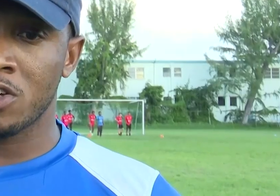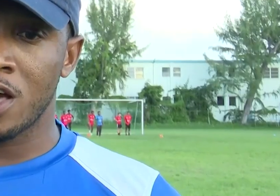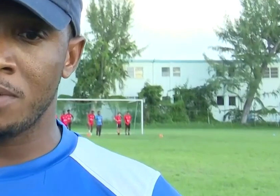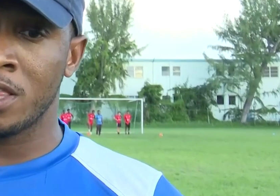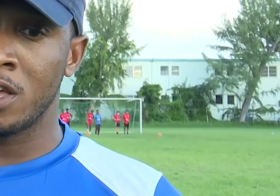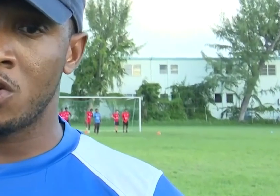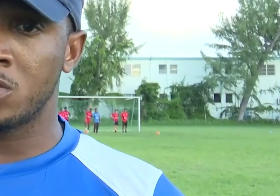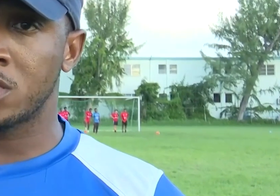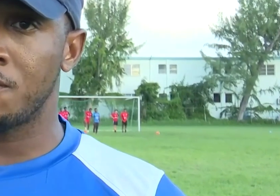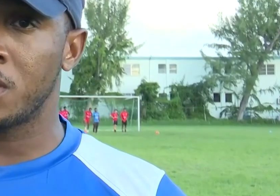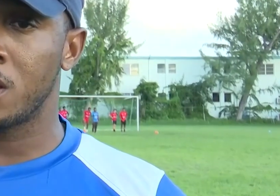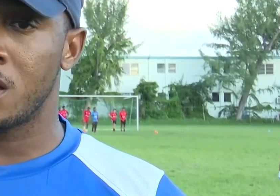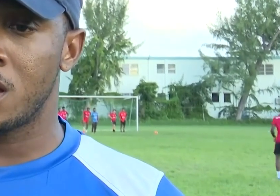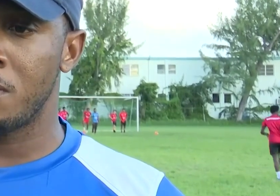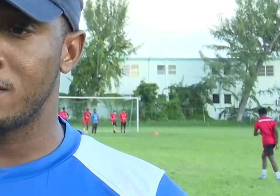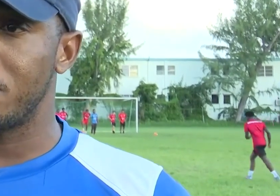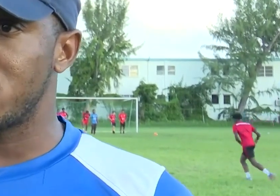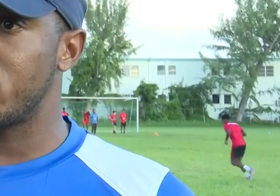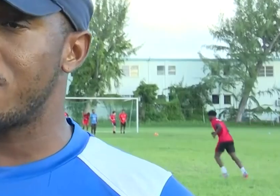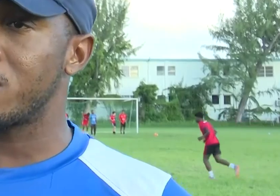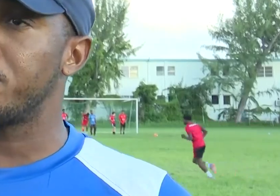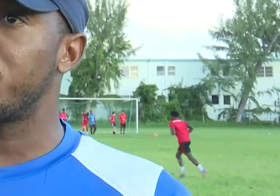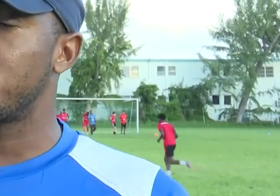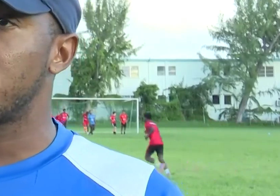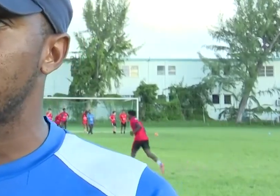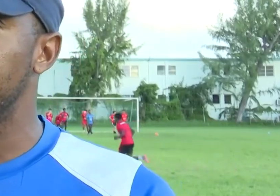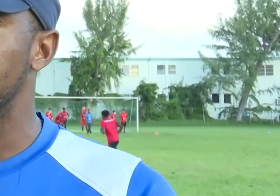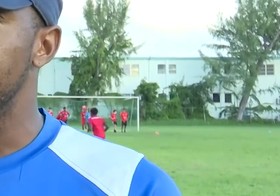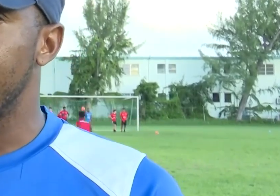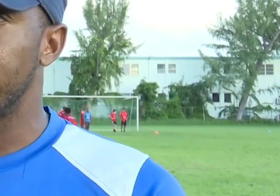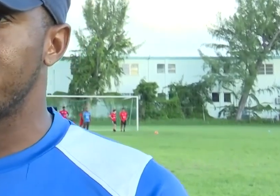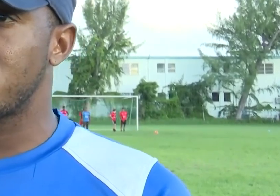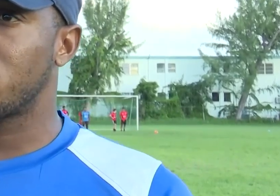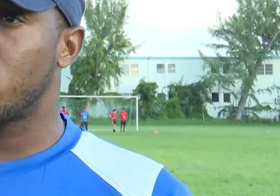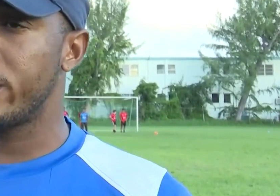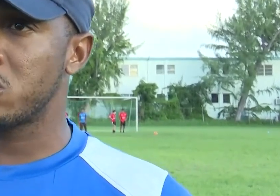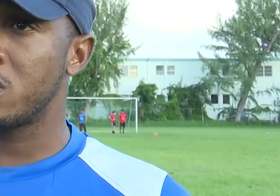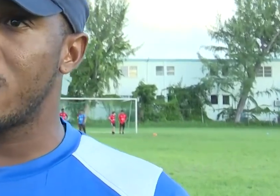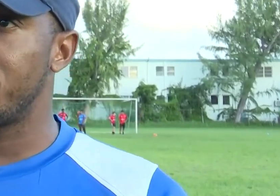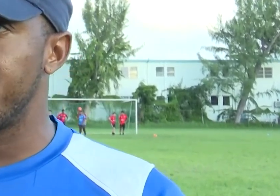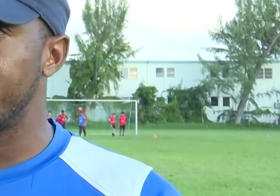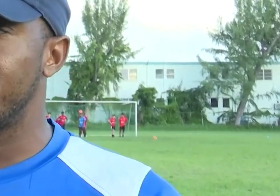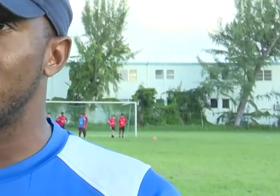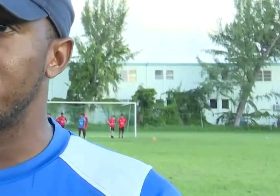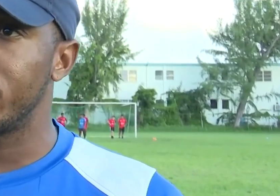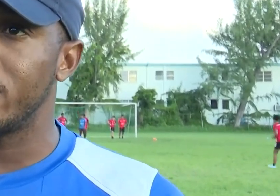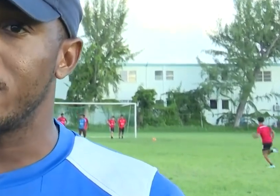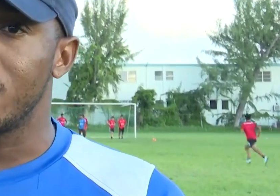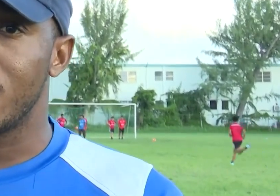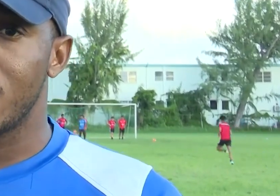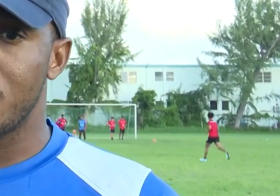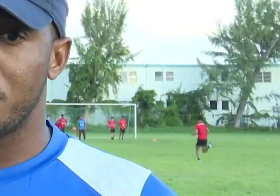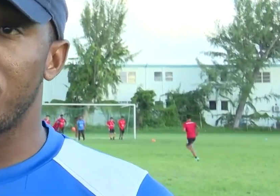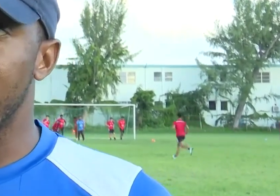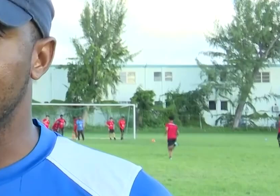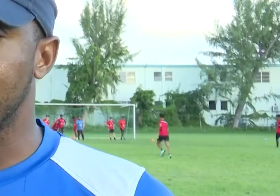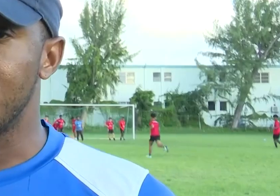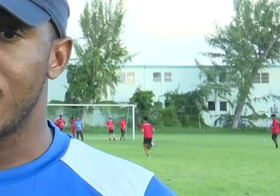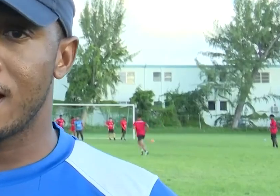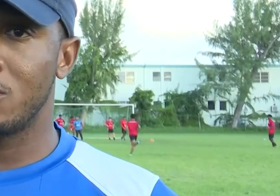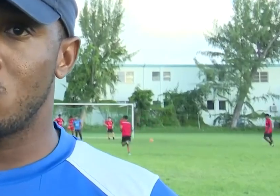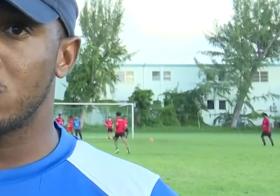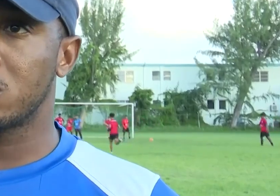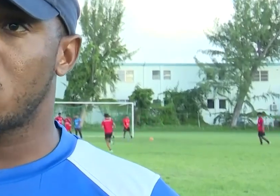The Rush Cup allows, as I mentioned, we have a couple of pro clubs in places such as Croatia, Albania, Dubai,